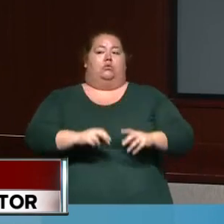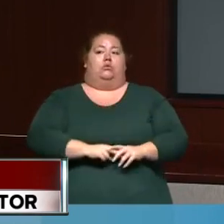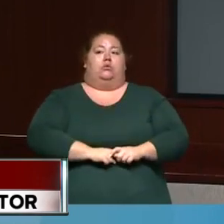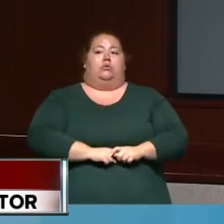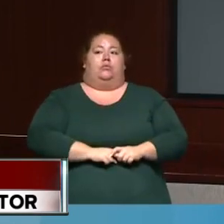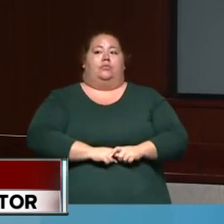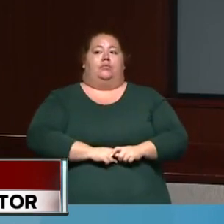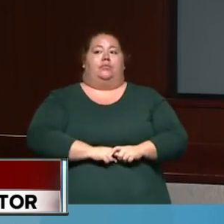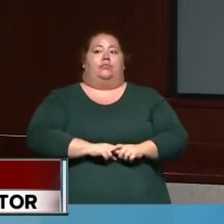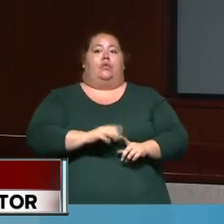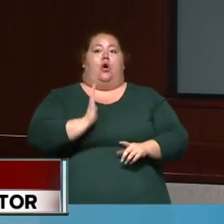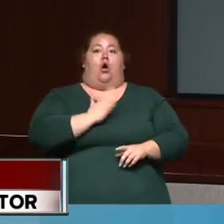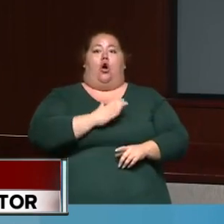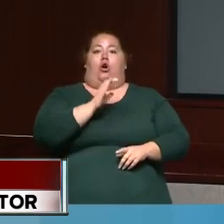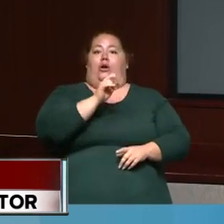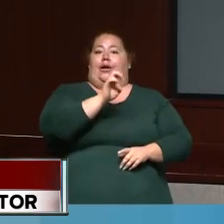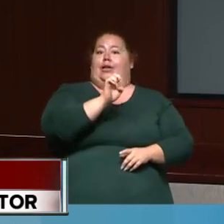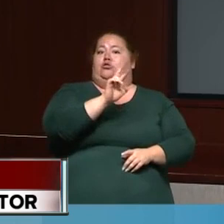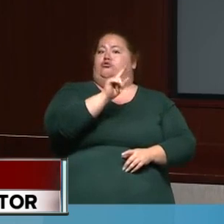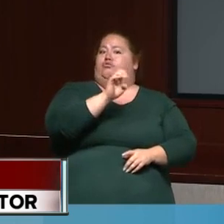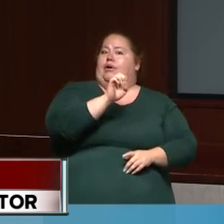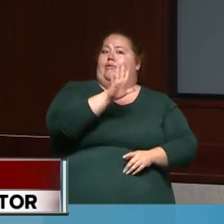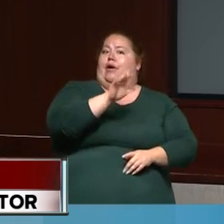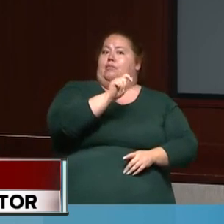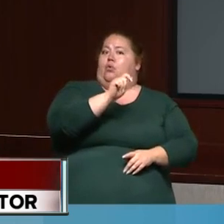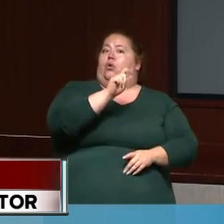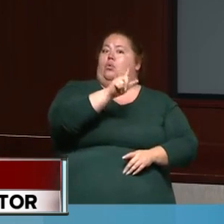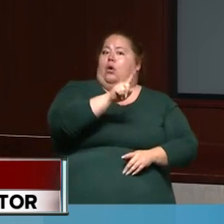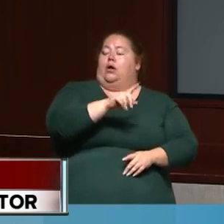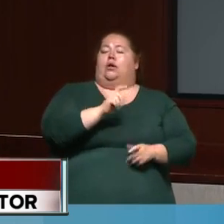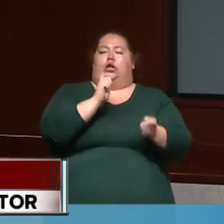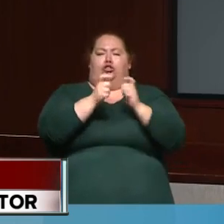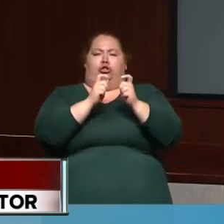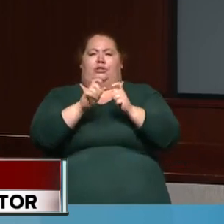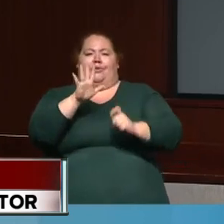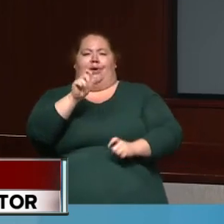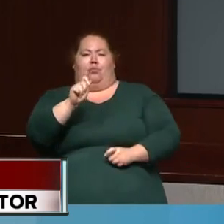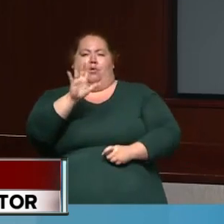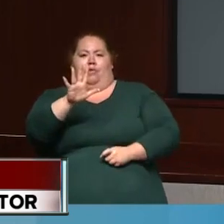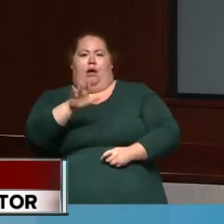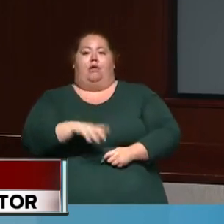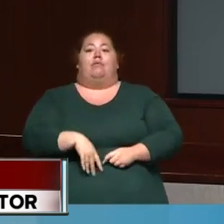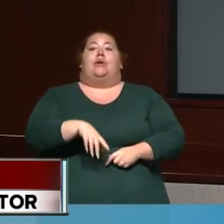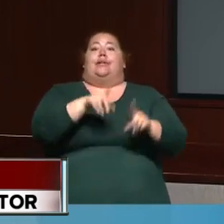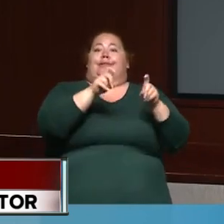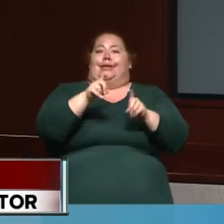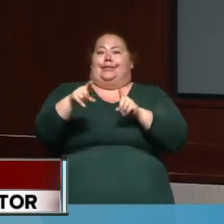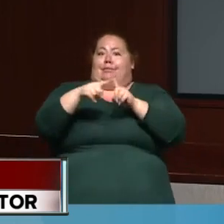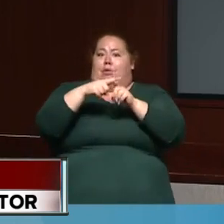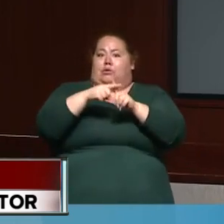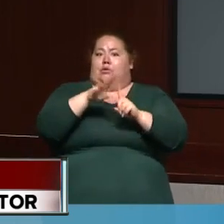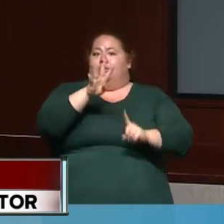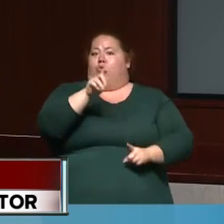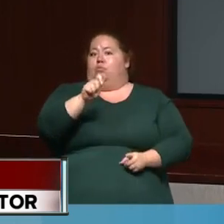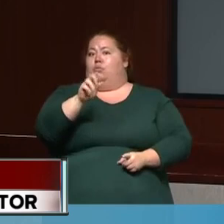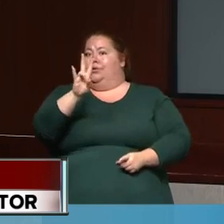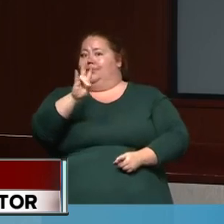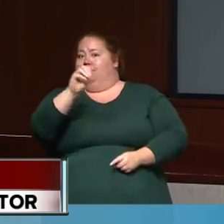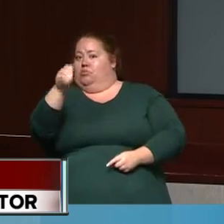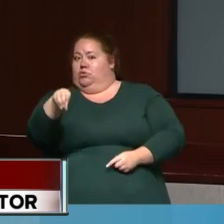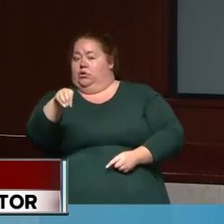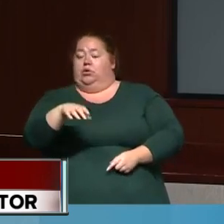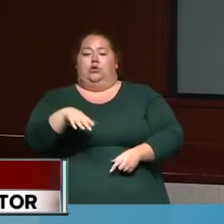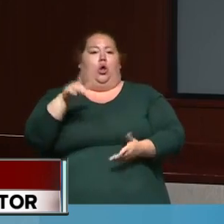was 5.1. Our adjusted case rate was 5.5. Our testing positivity was 4.7%, and